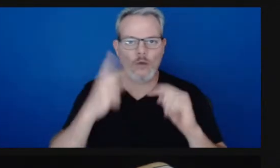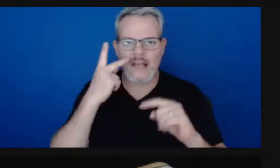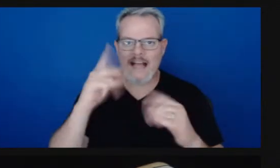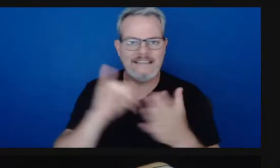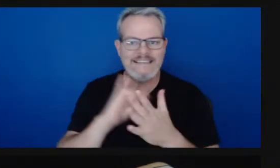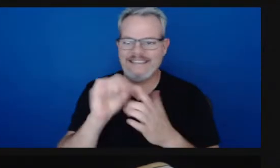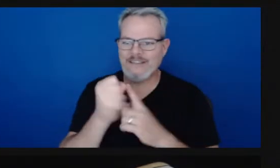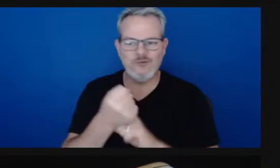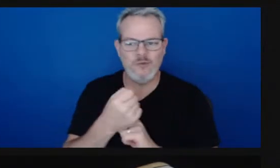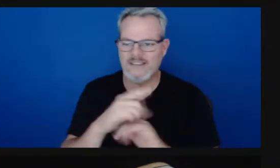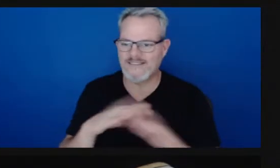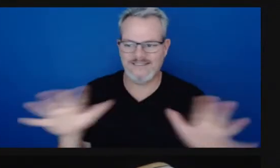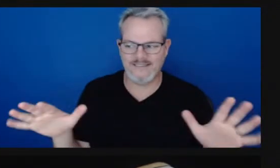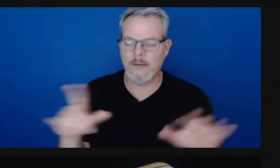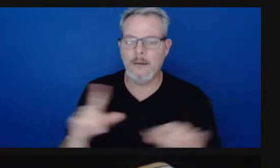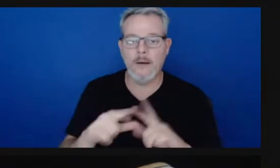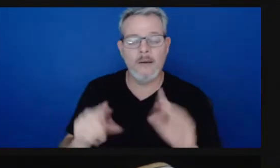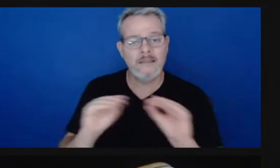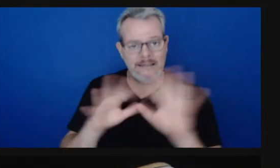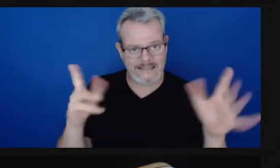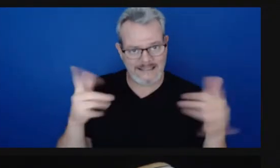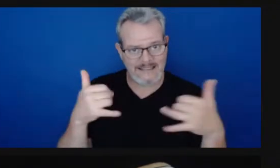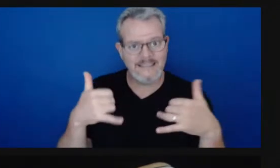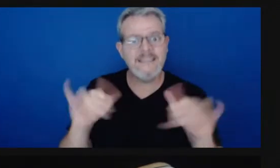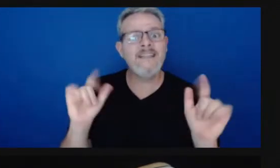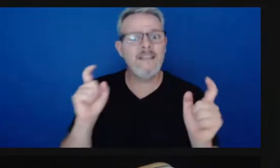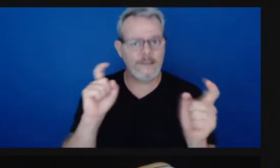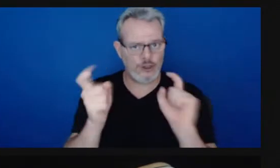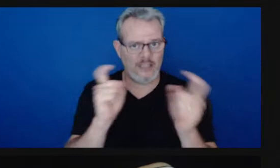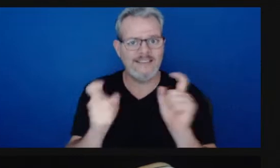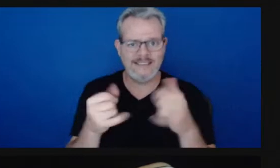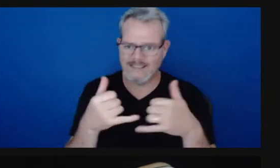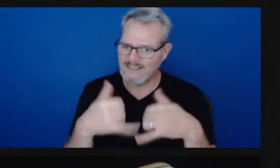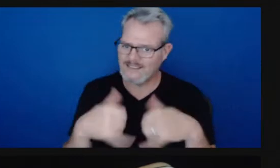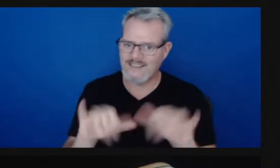again, but clearly still adjusting down there. Right? It doesn't